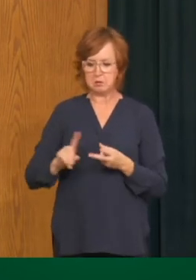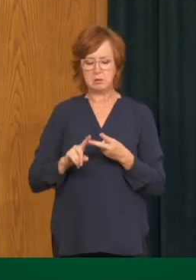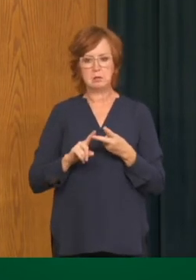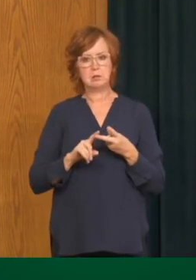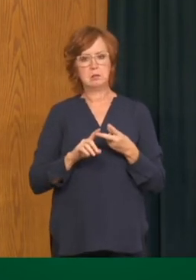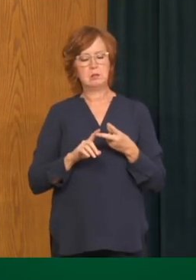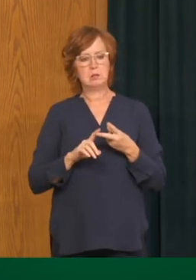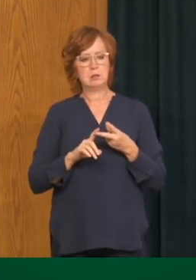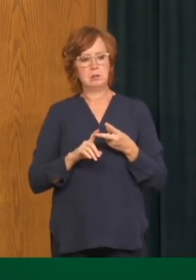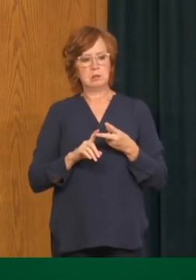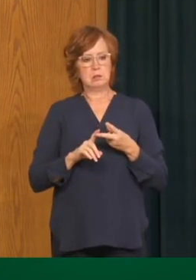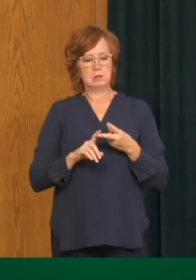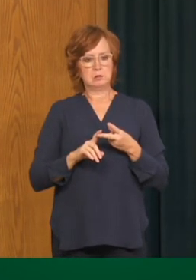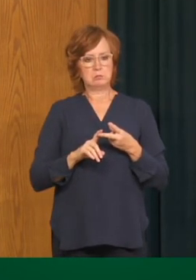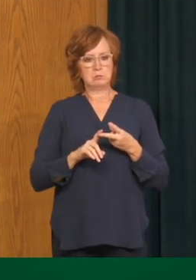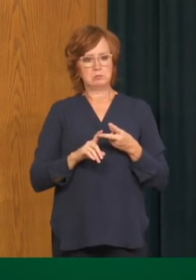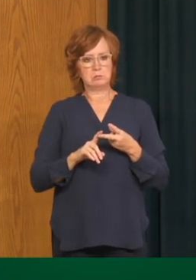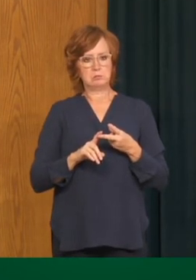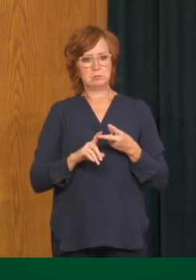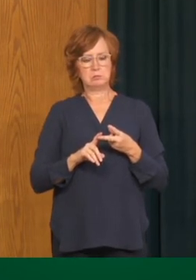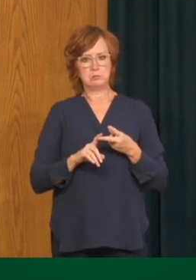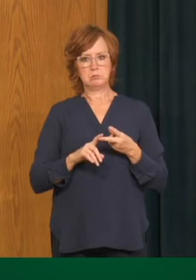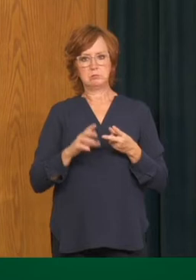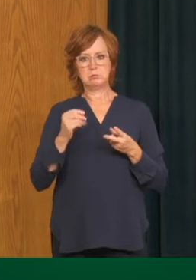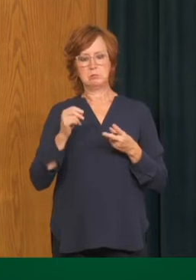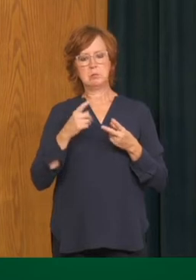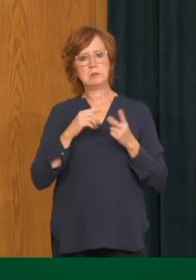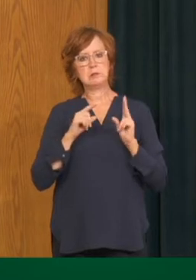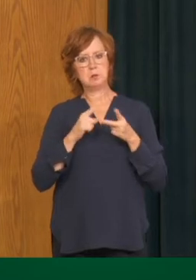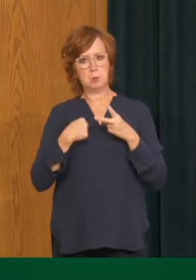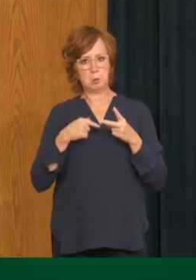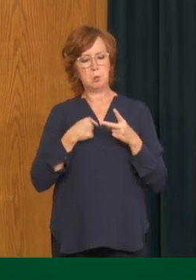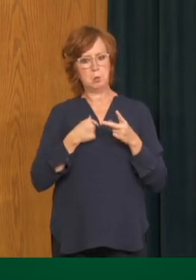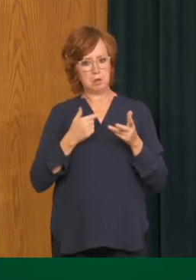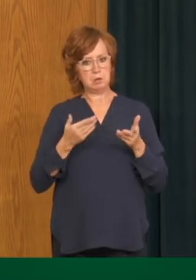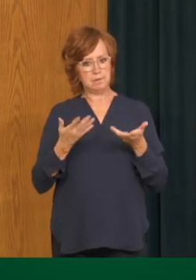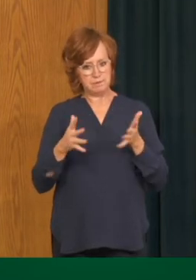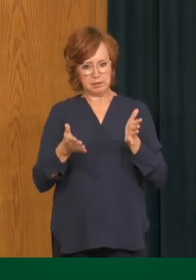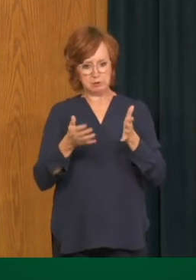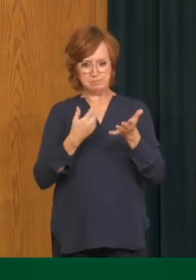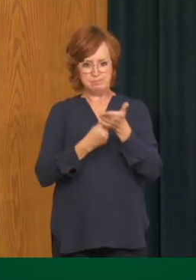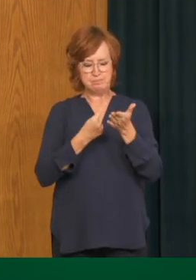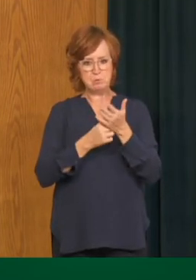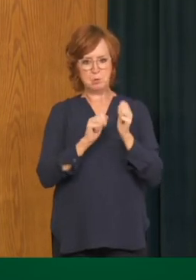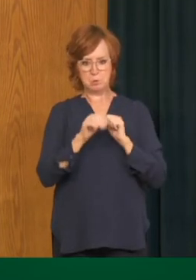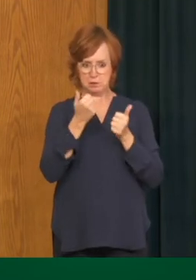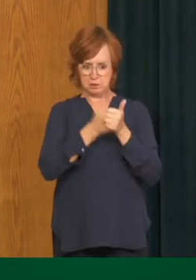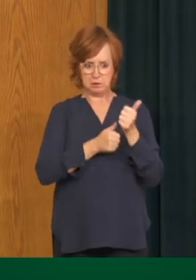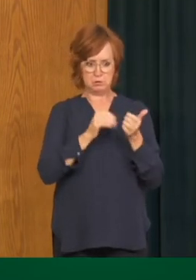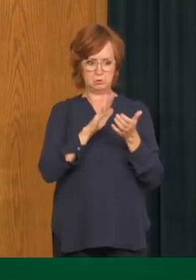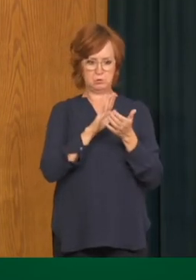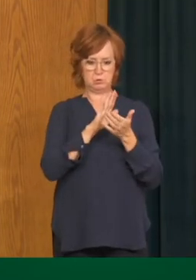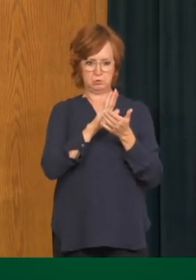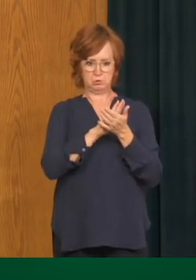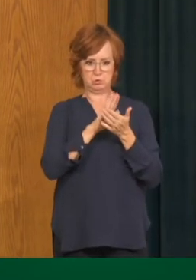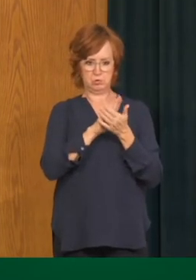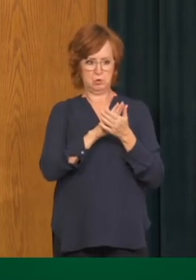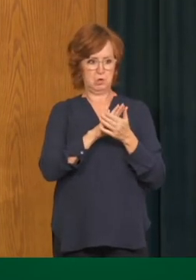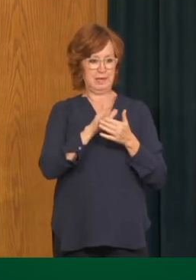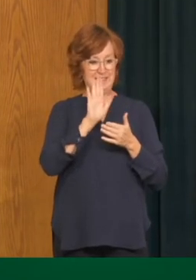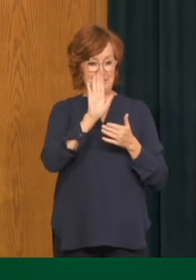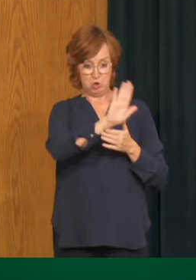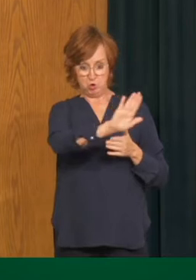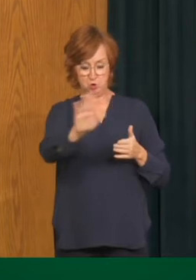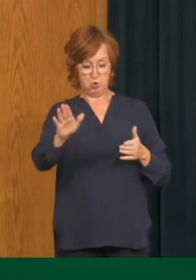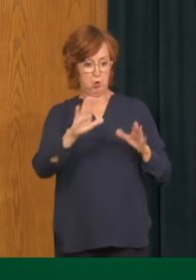ensure that they are using all of the capital assets that they have to the greatest ability that they can to reduce class size. Sometimes you will